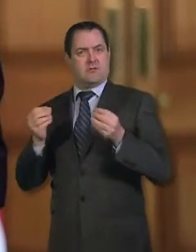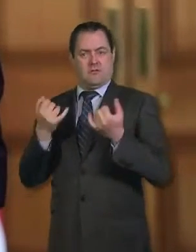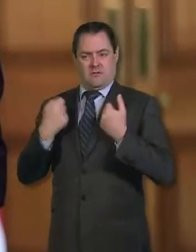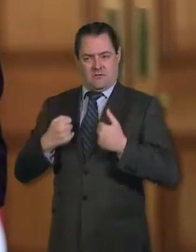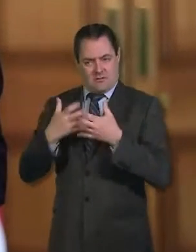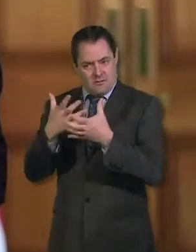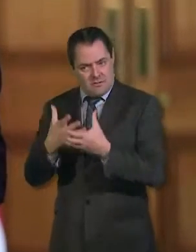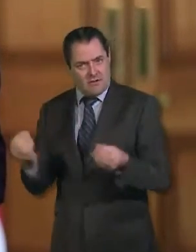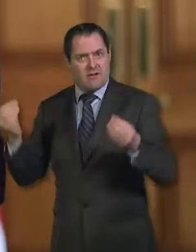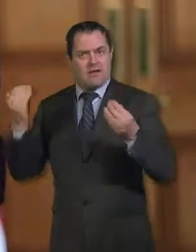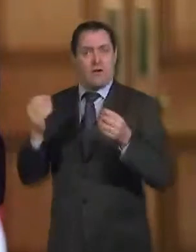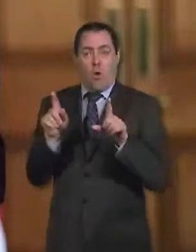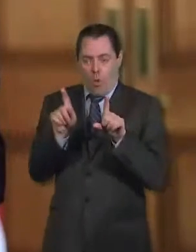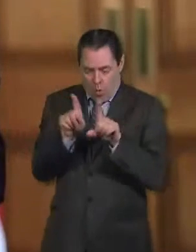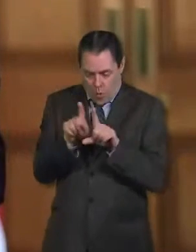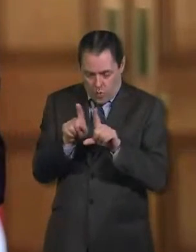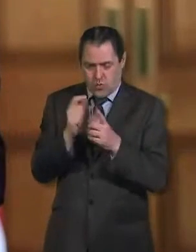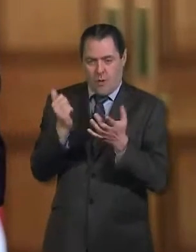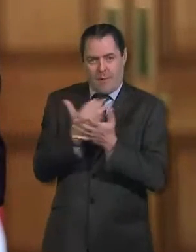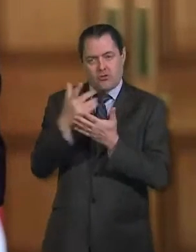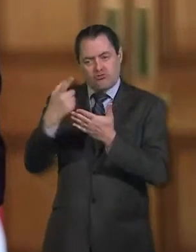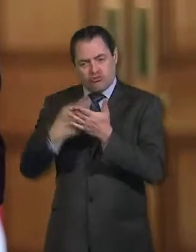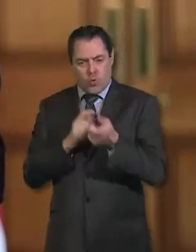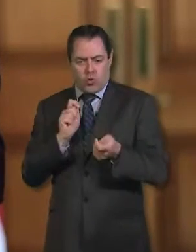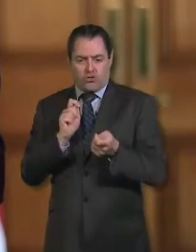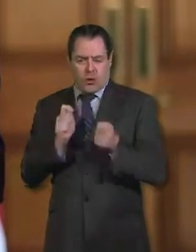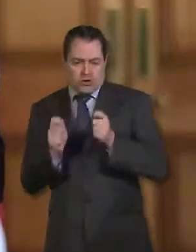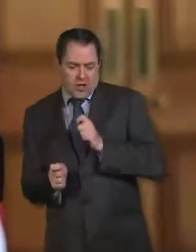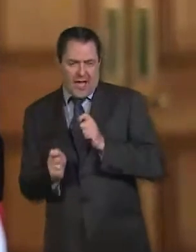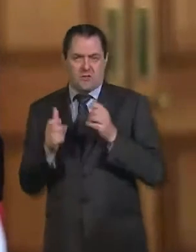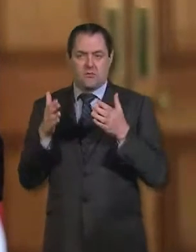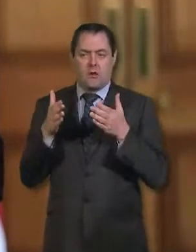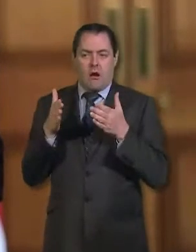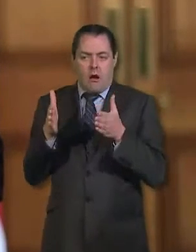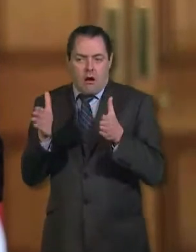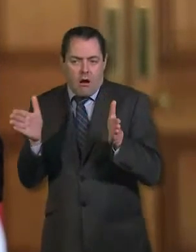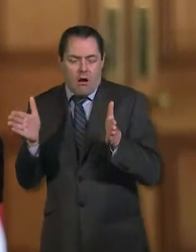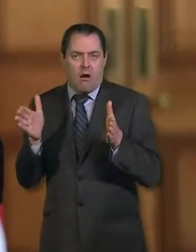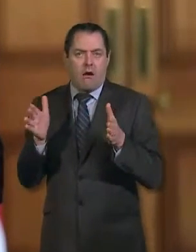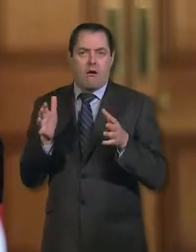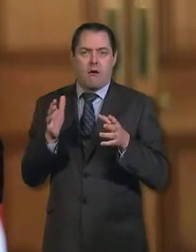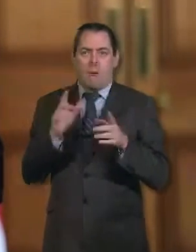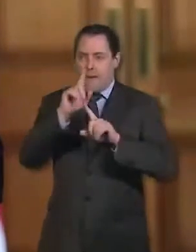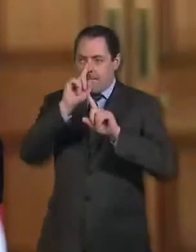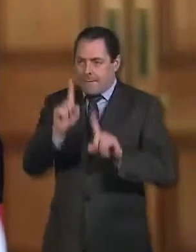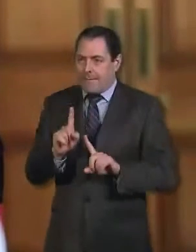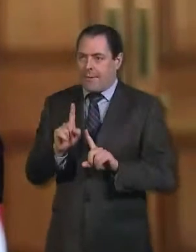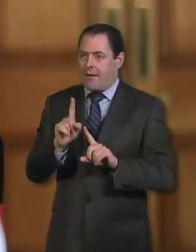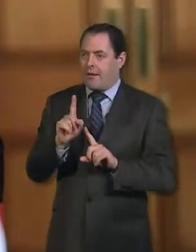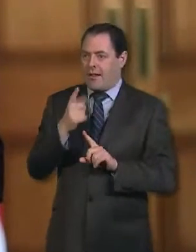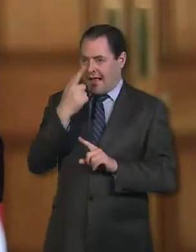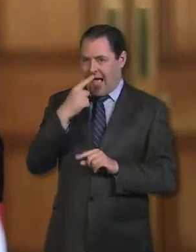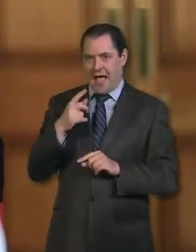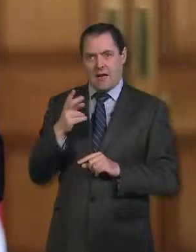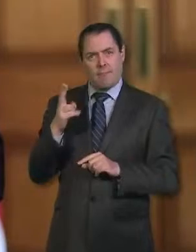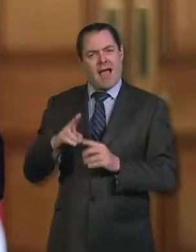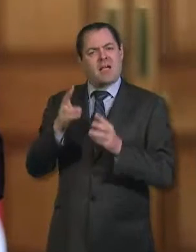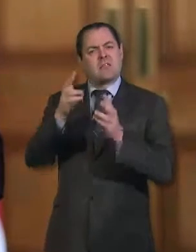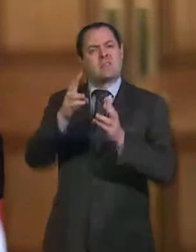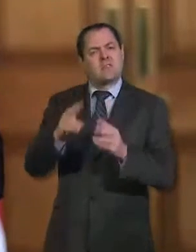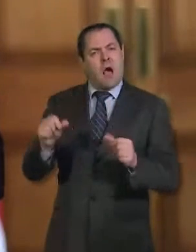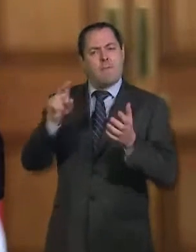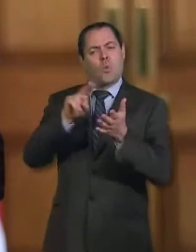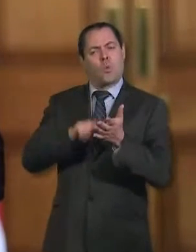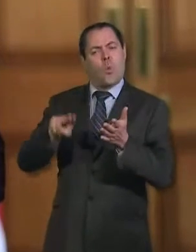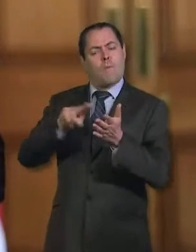distancing rules to allow people to get back to doing some of the things that they love. If you look at the earlier